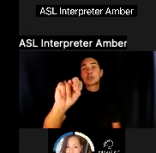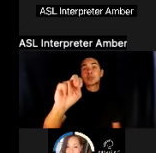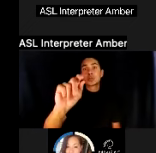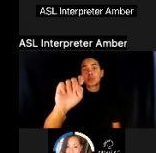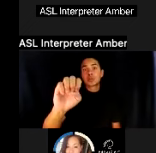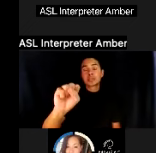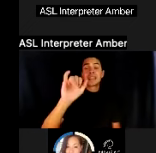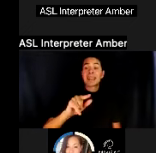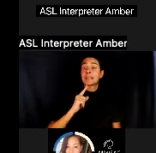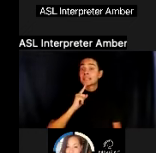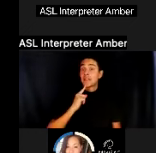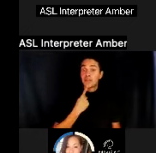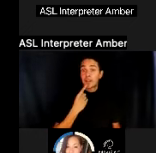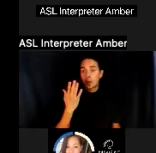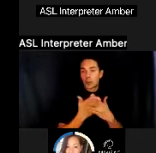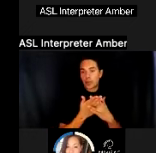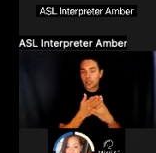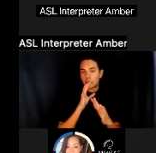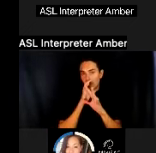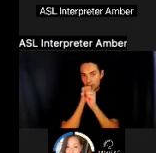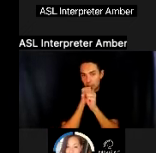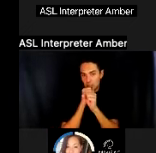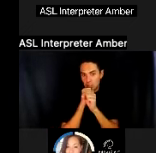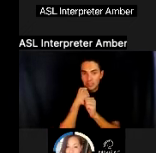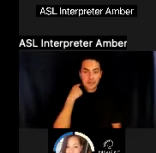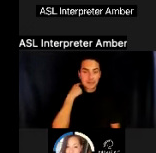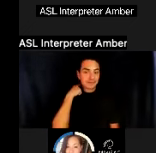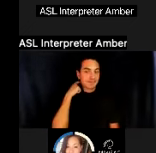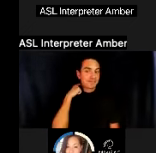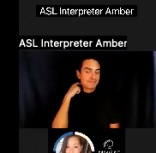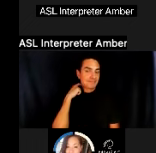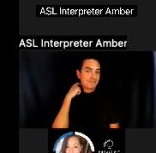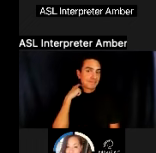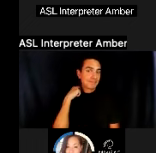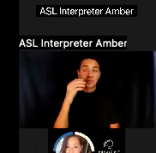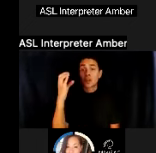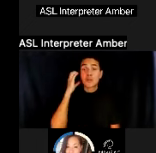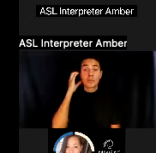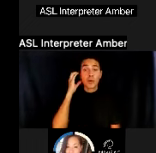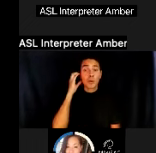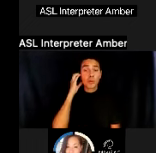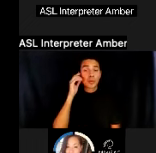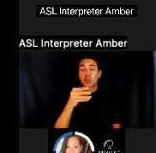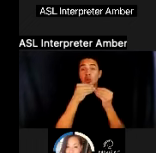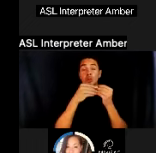severe breach of confidentiality. You could lose your funding for something like that.